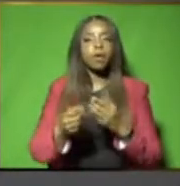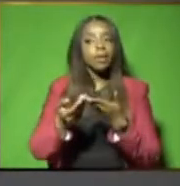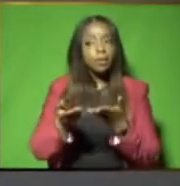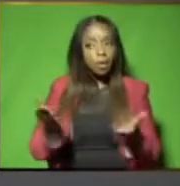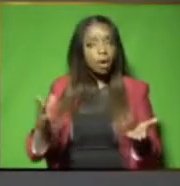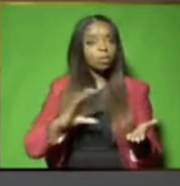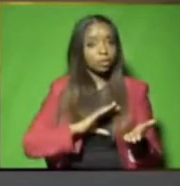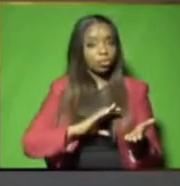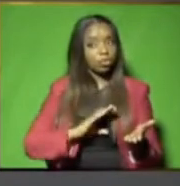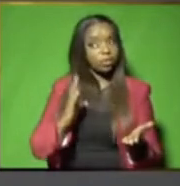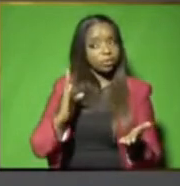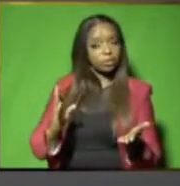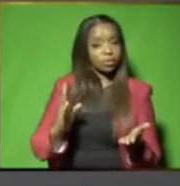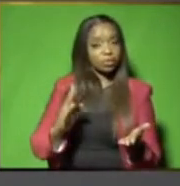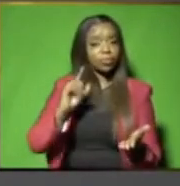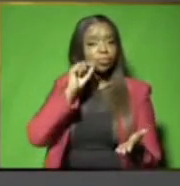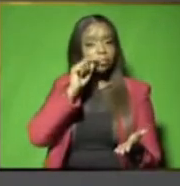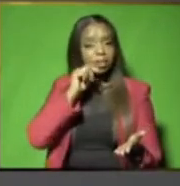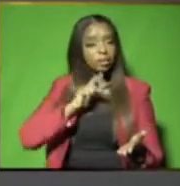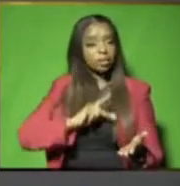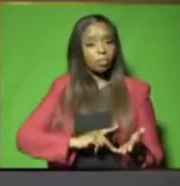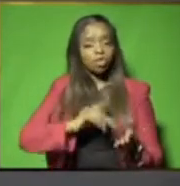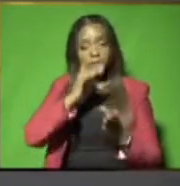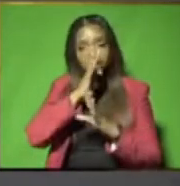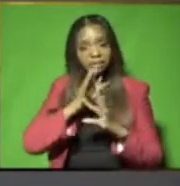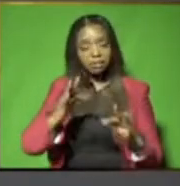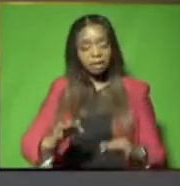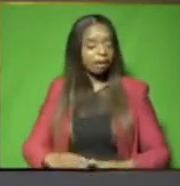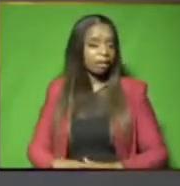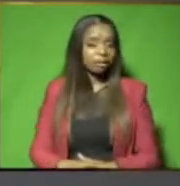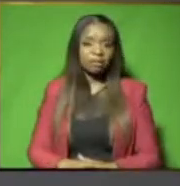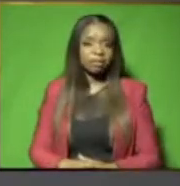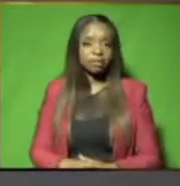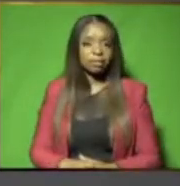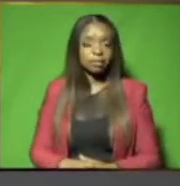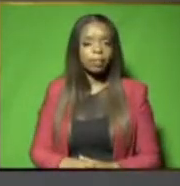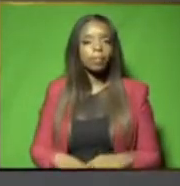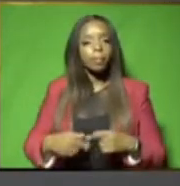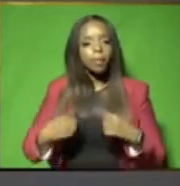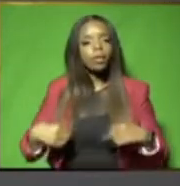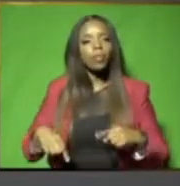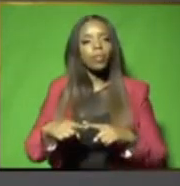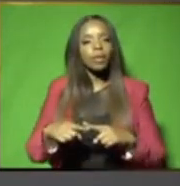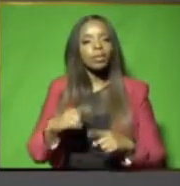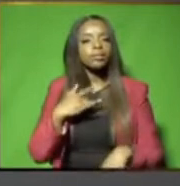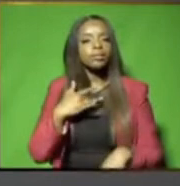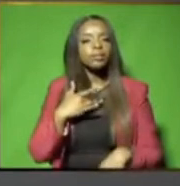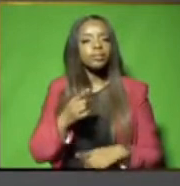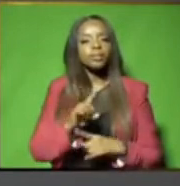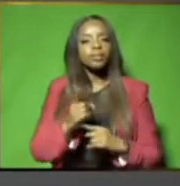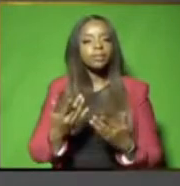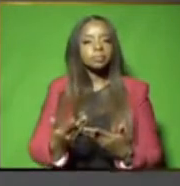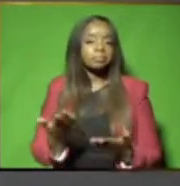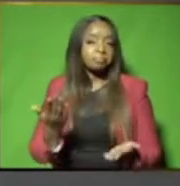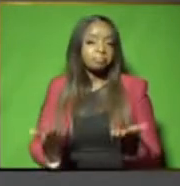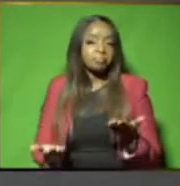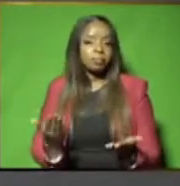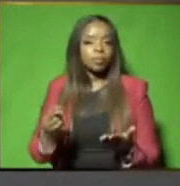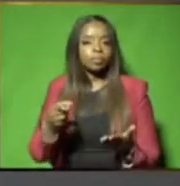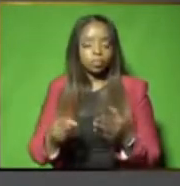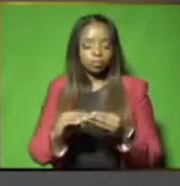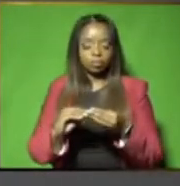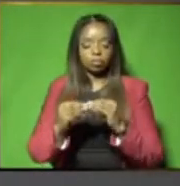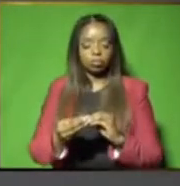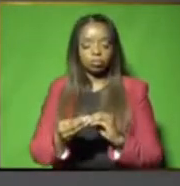be silent, Mr. President. The ACDP posits that perhaps the Economic Reconstruction and Recovery